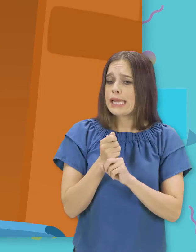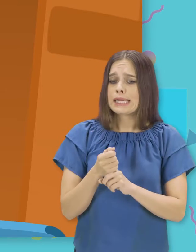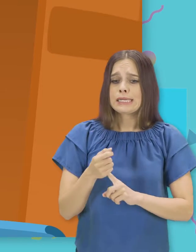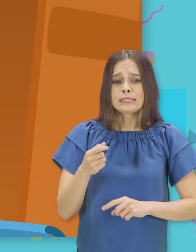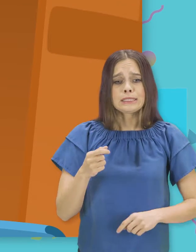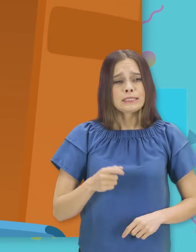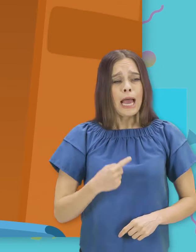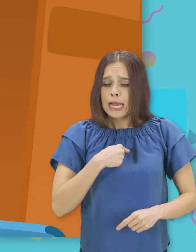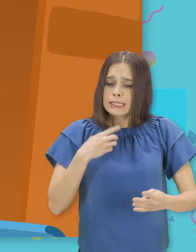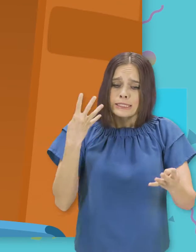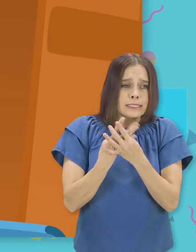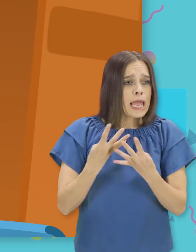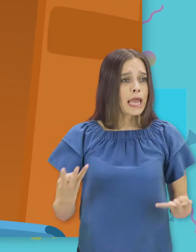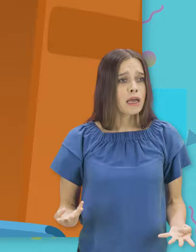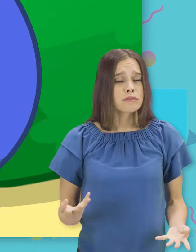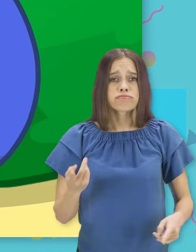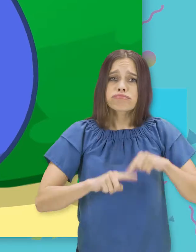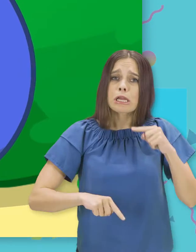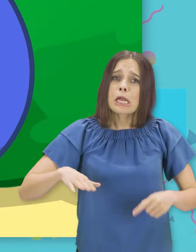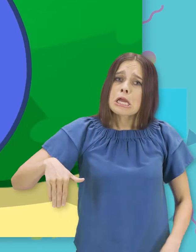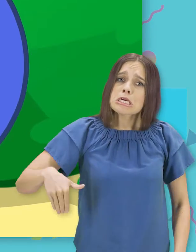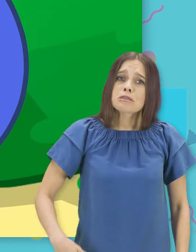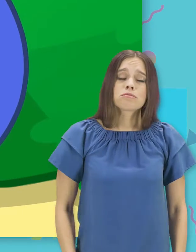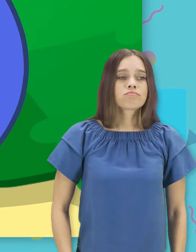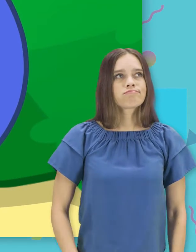catch! Morphle, jail!